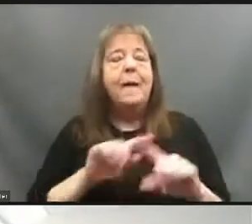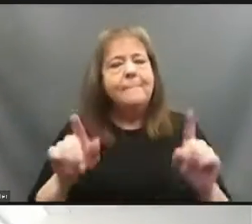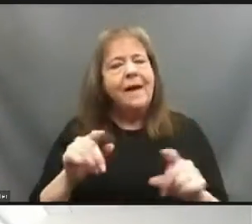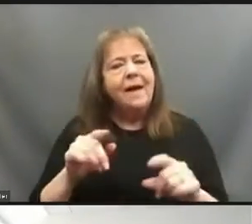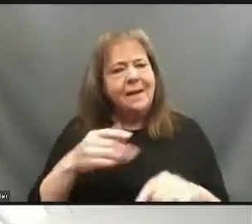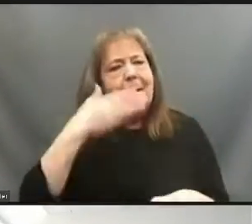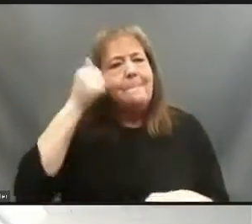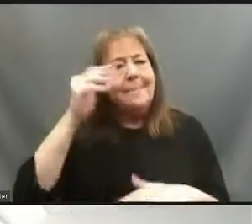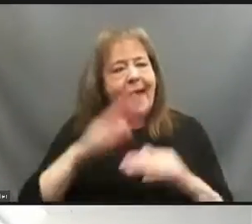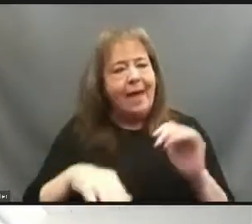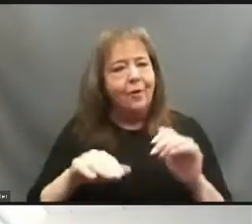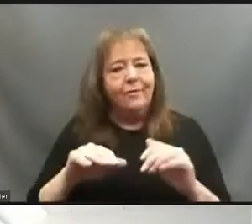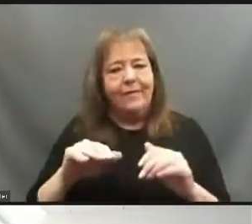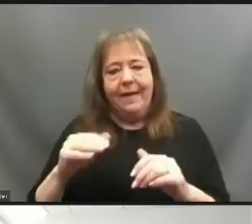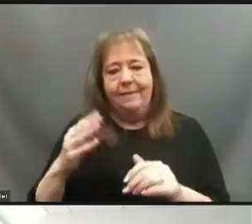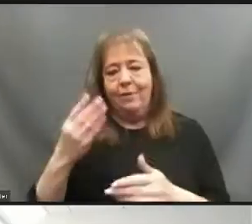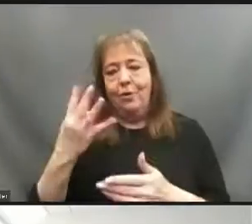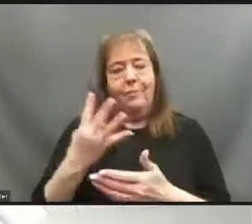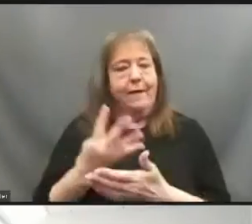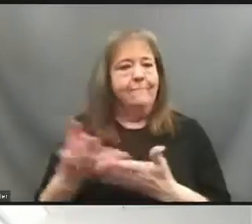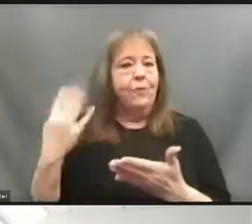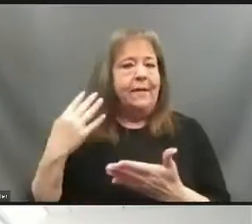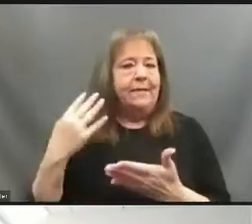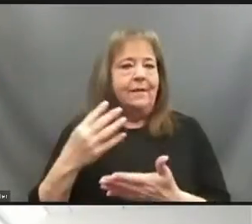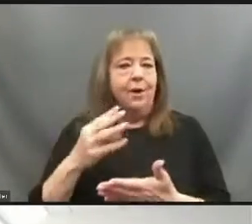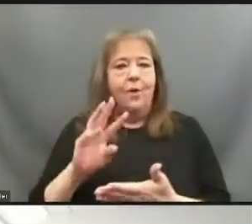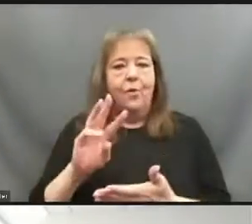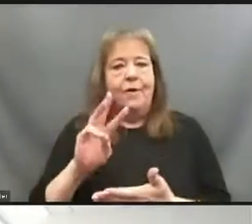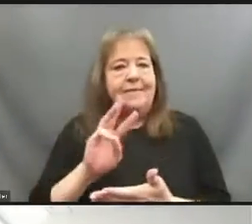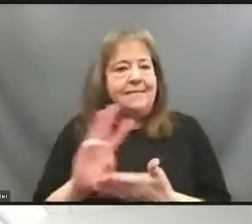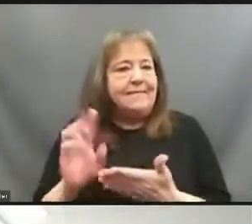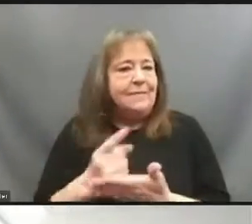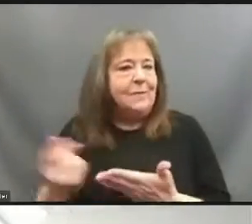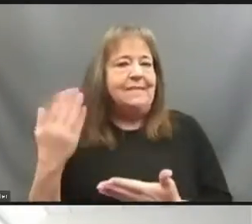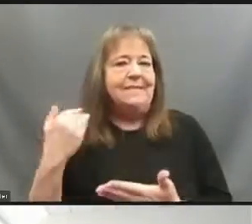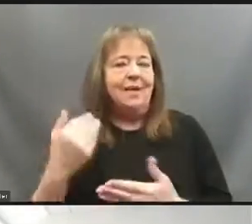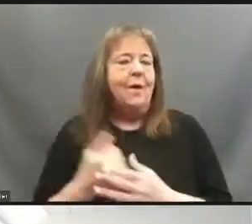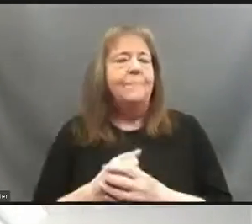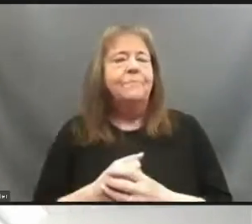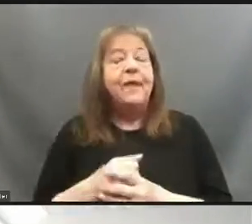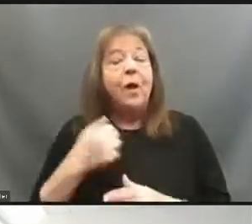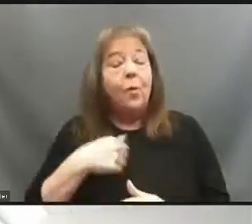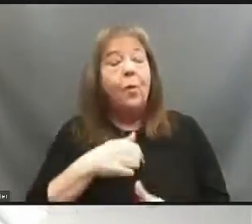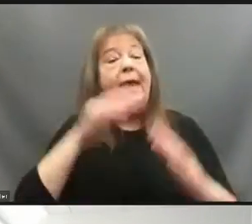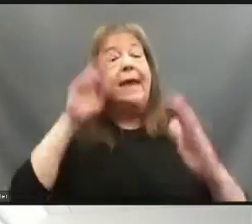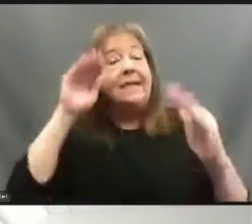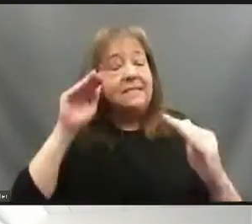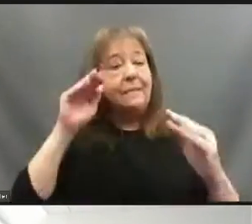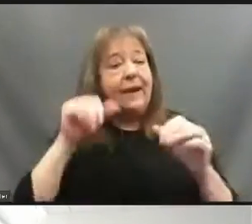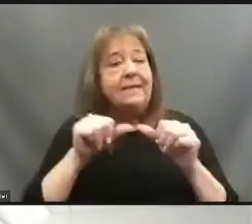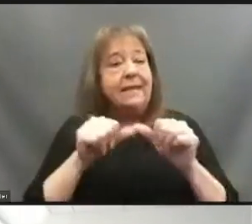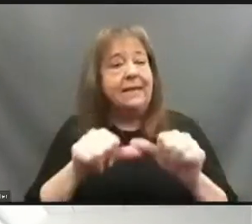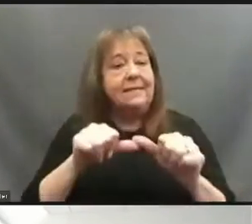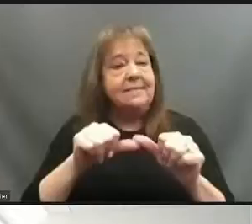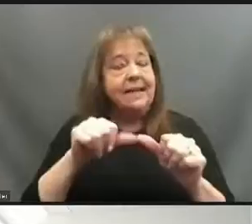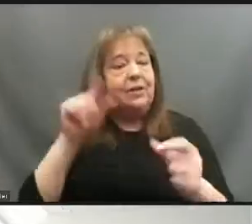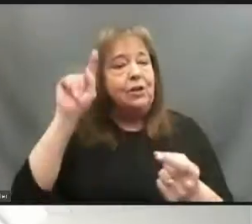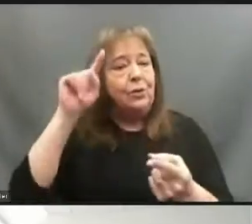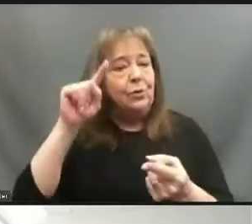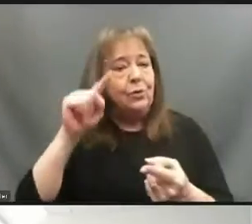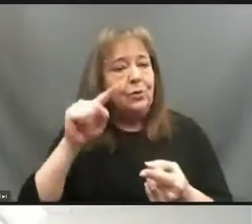did, say, 4 to 6 weeks ago. We would anticipate those trends are going to continue. Once we